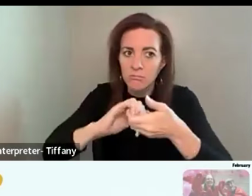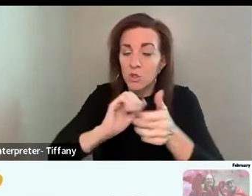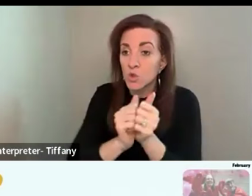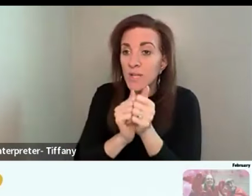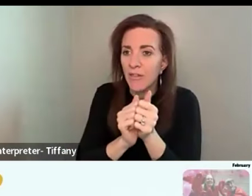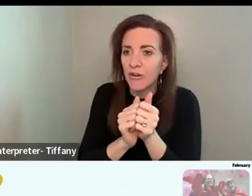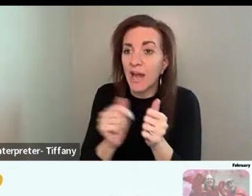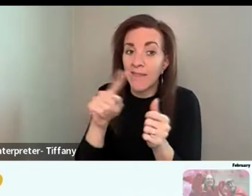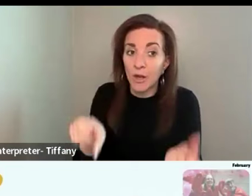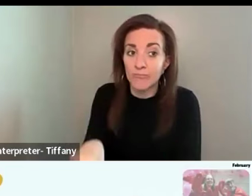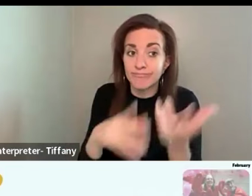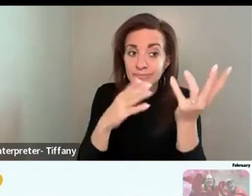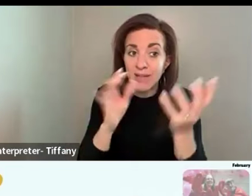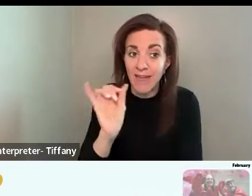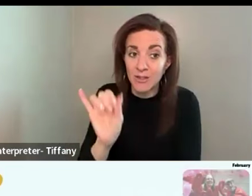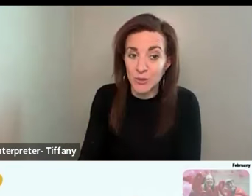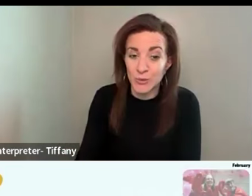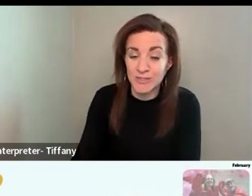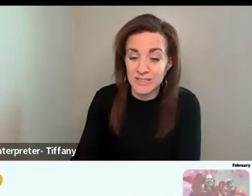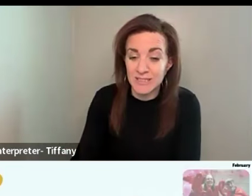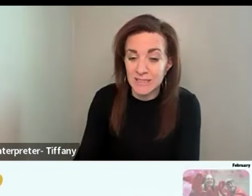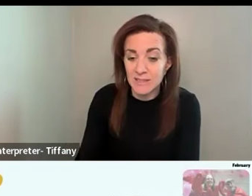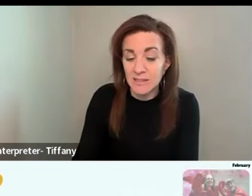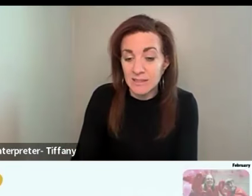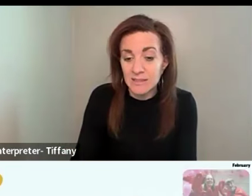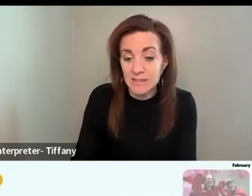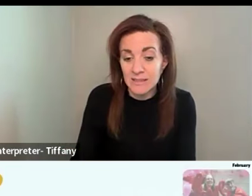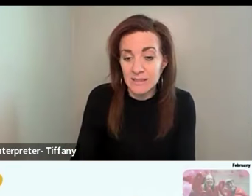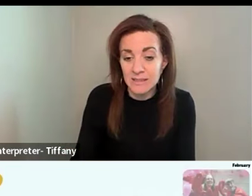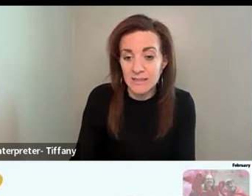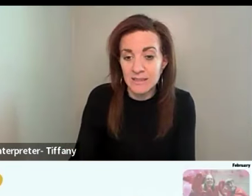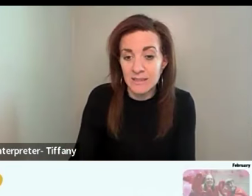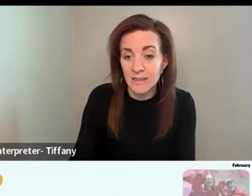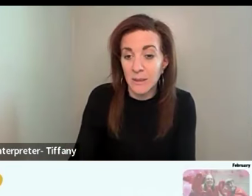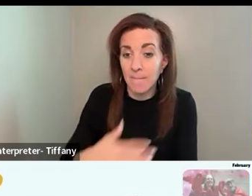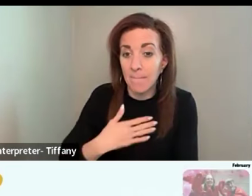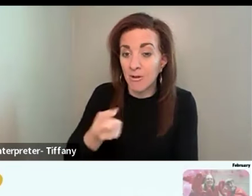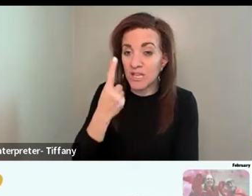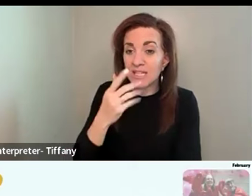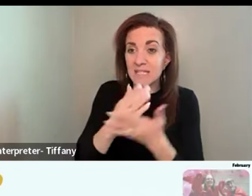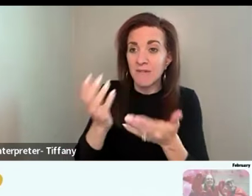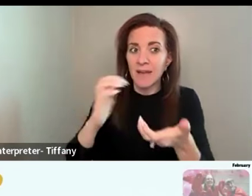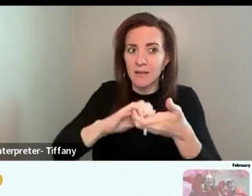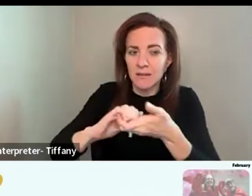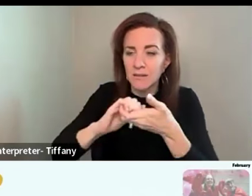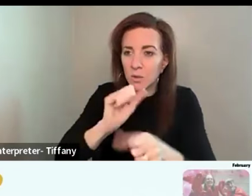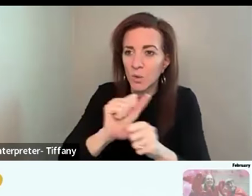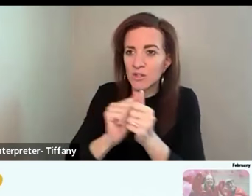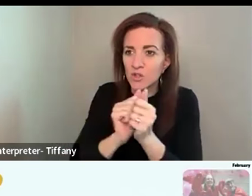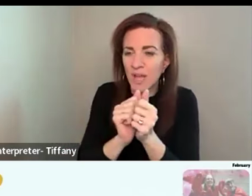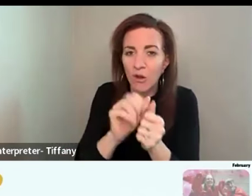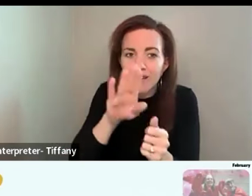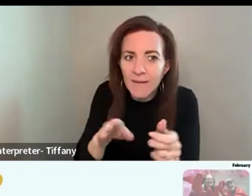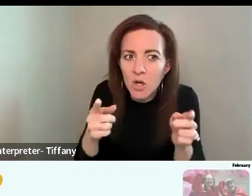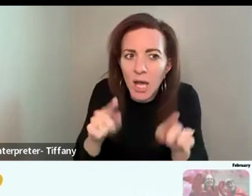some of that as well. And my understanding is that some of that that collaboration never really materialized on